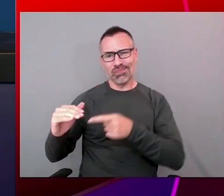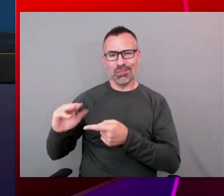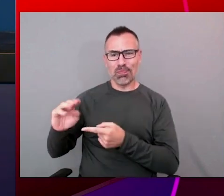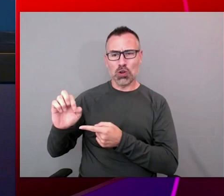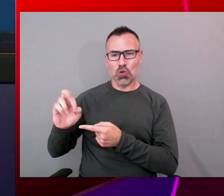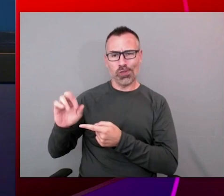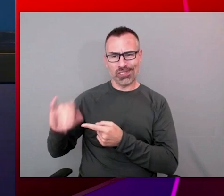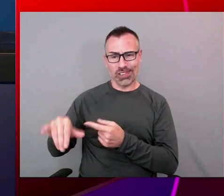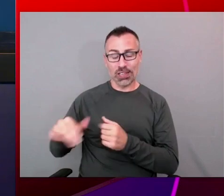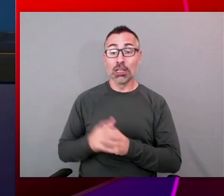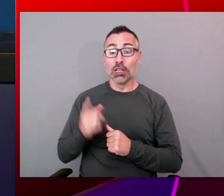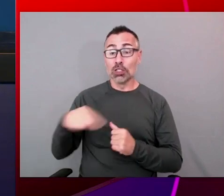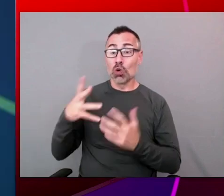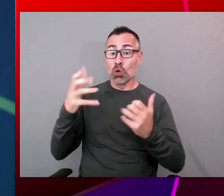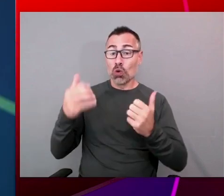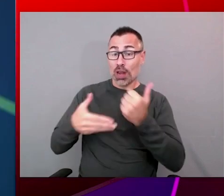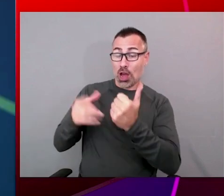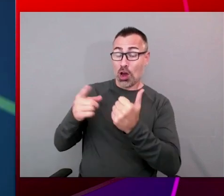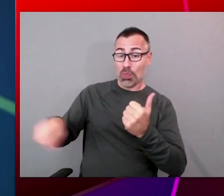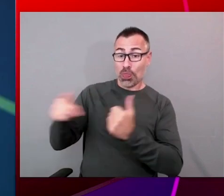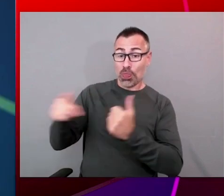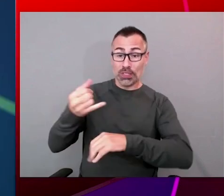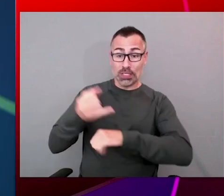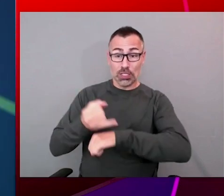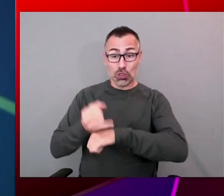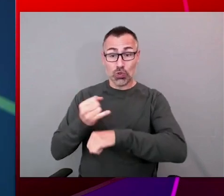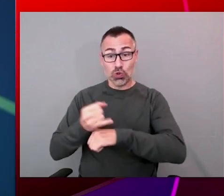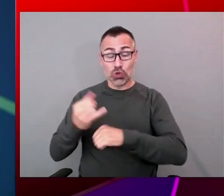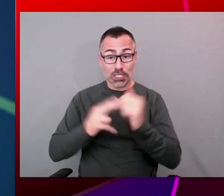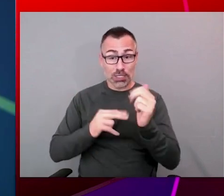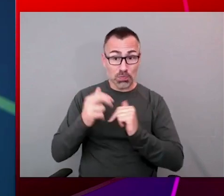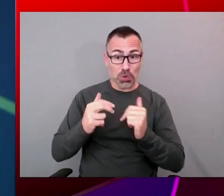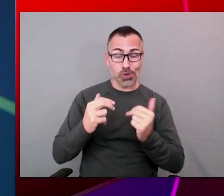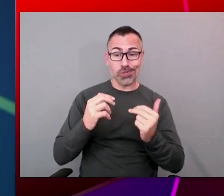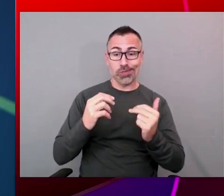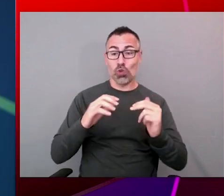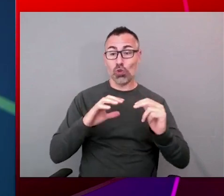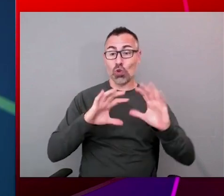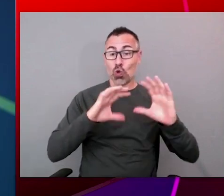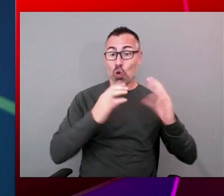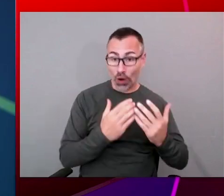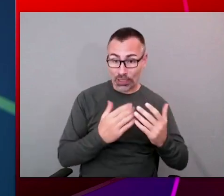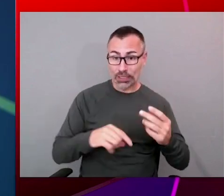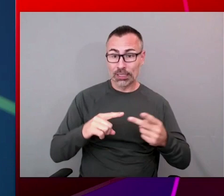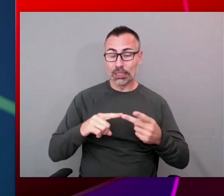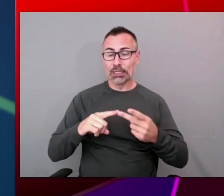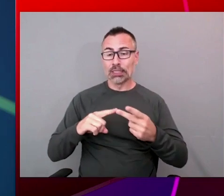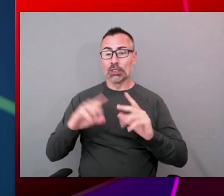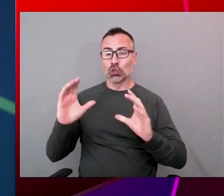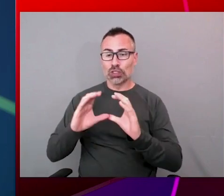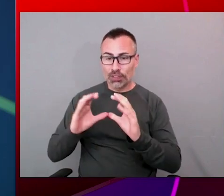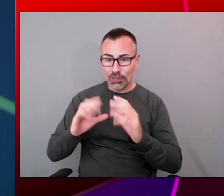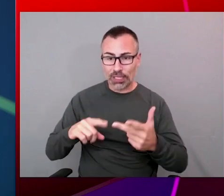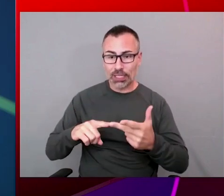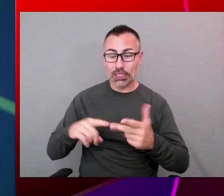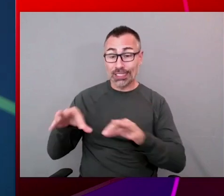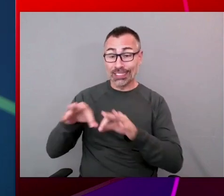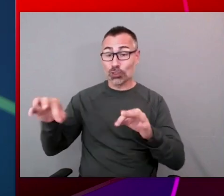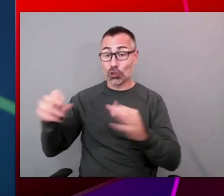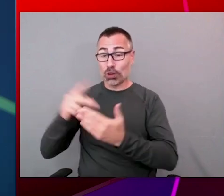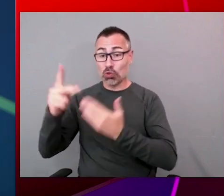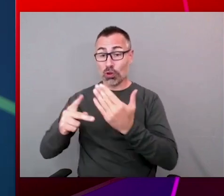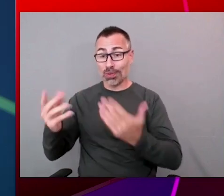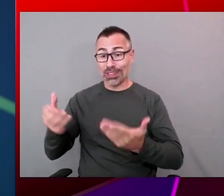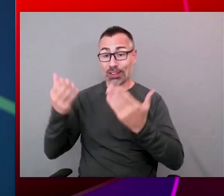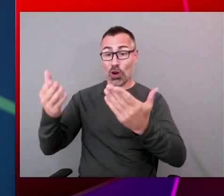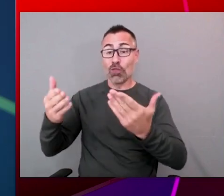those institutions build either courses or certificates or degree programs that they can offer to their students so we can build